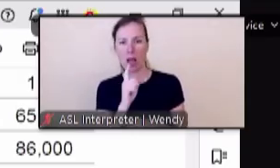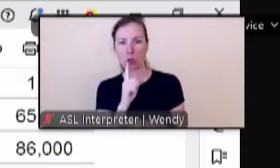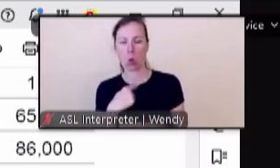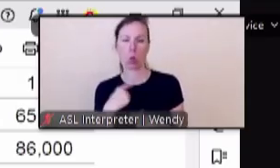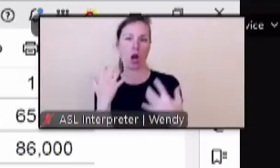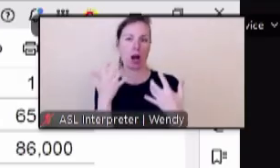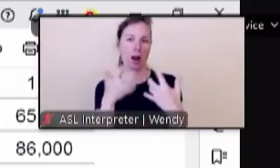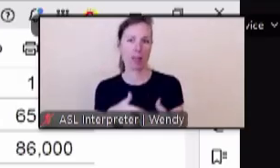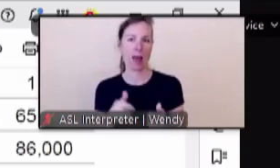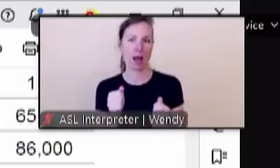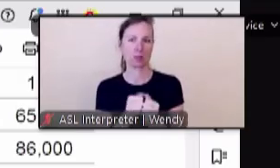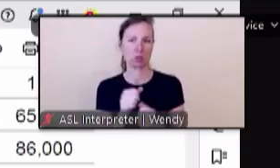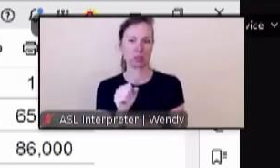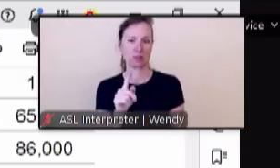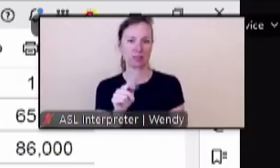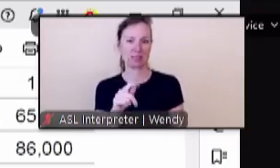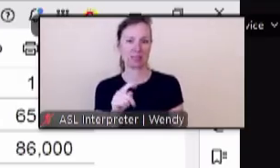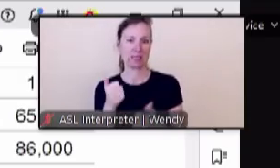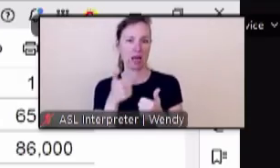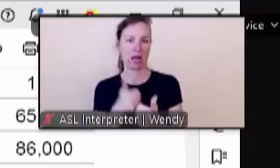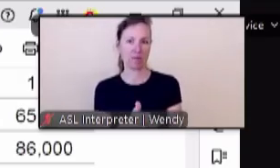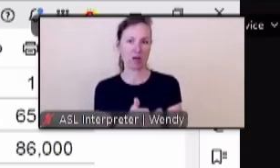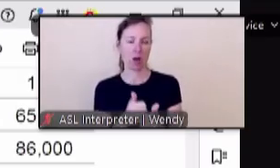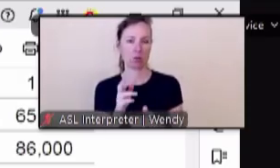we've already,